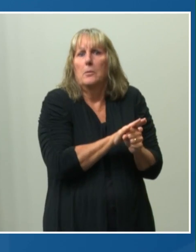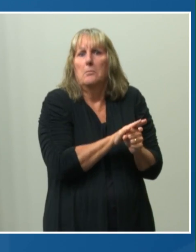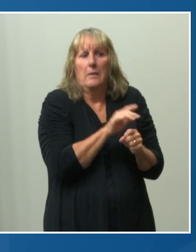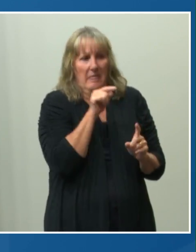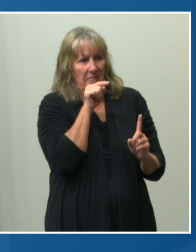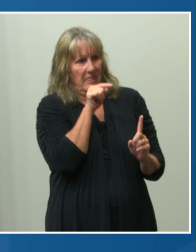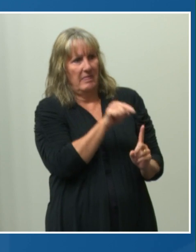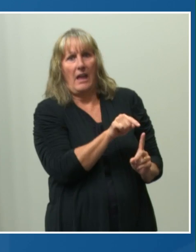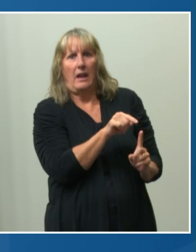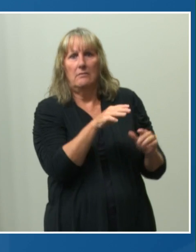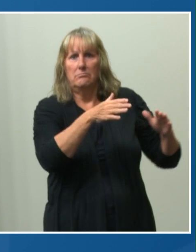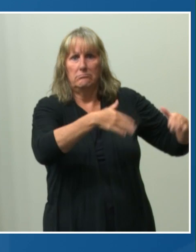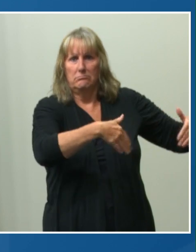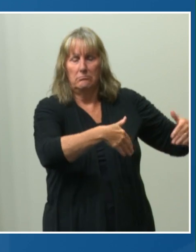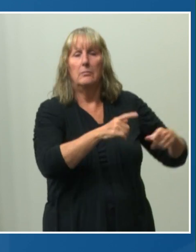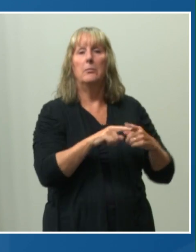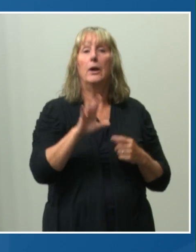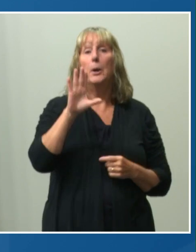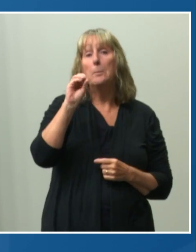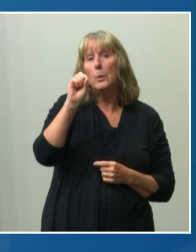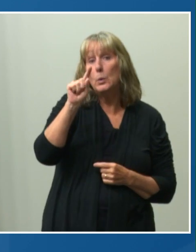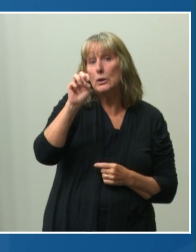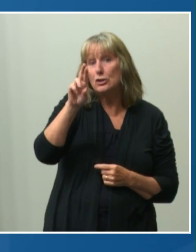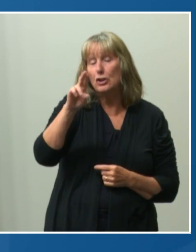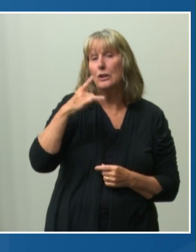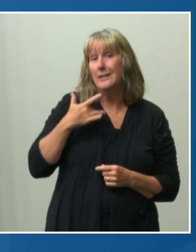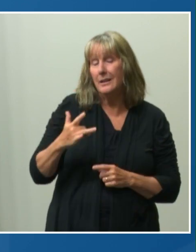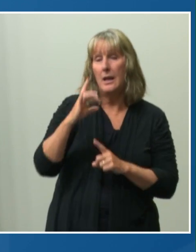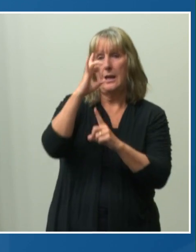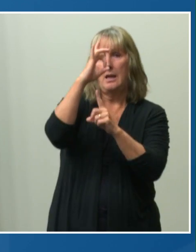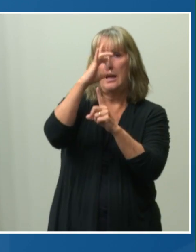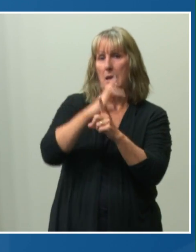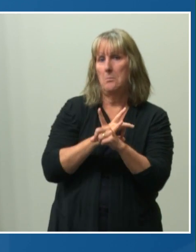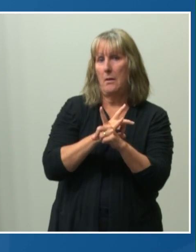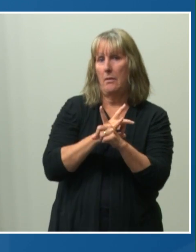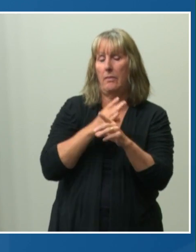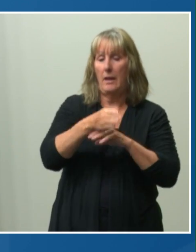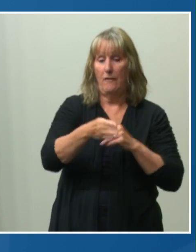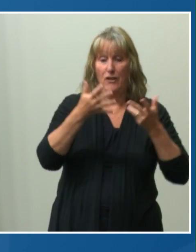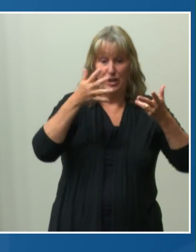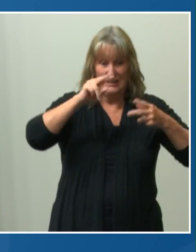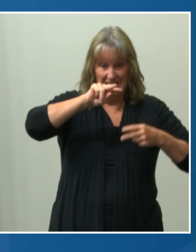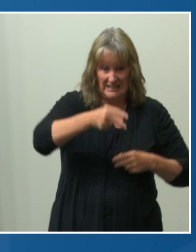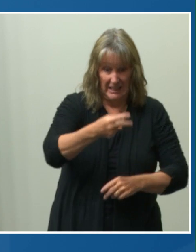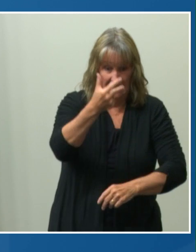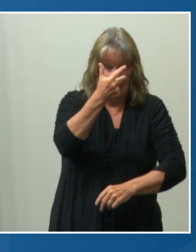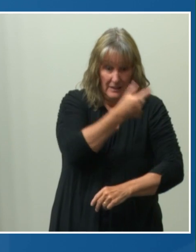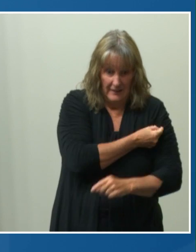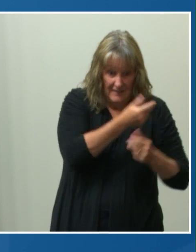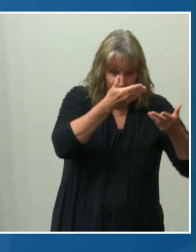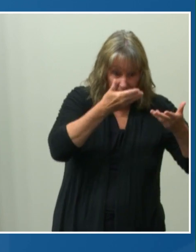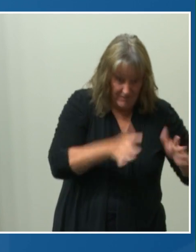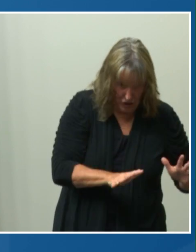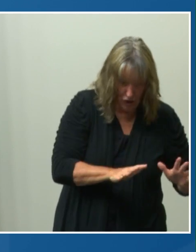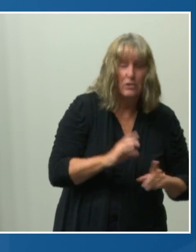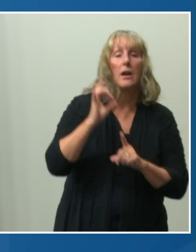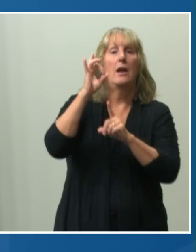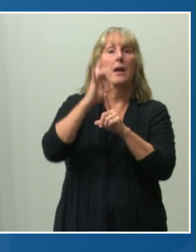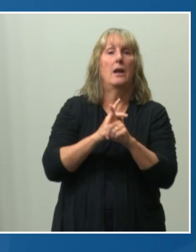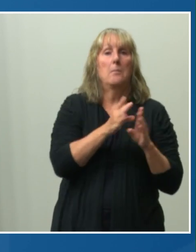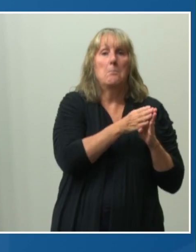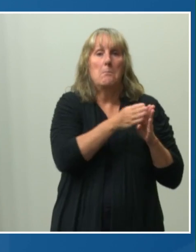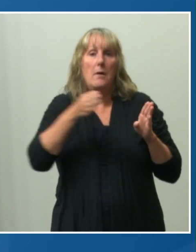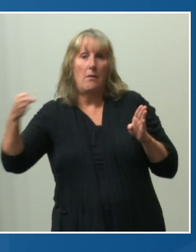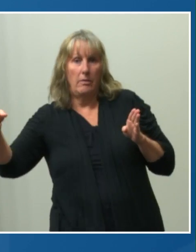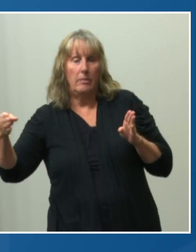confirmation of that. But boosters are 8 months after you're fully vaccinated, so after your second dose of Pfizer and